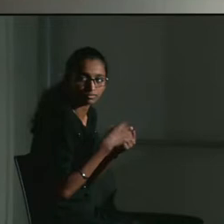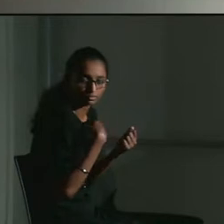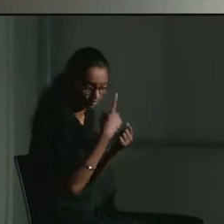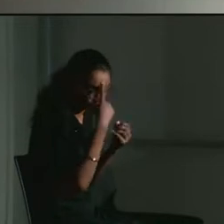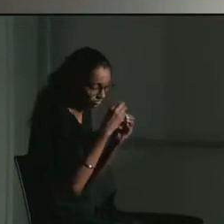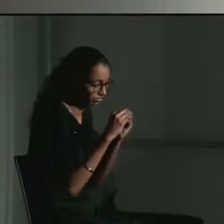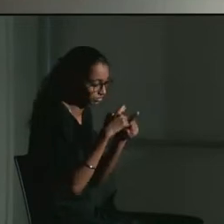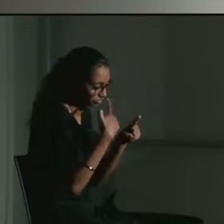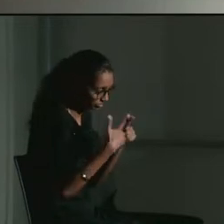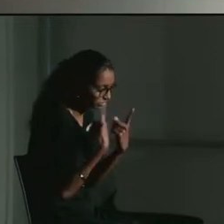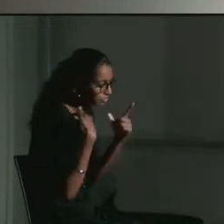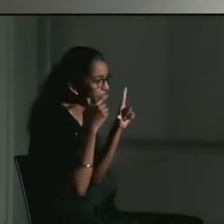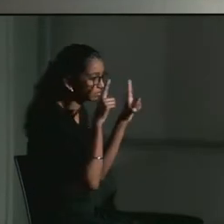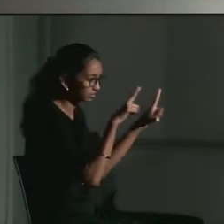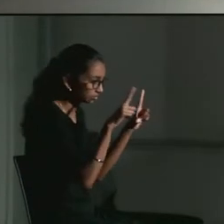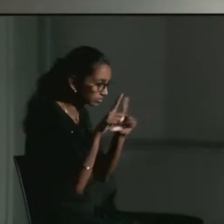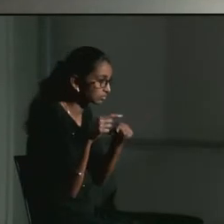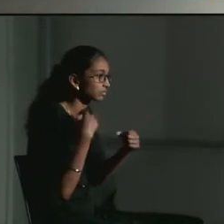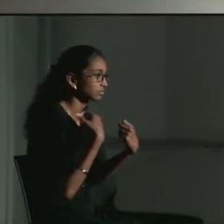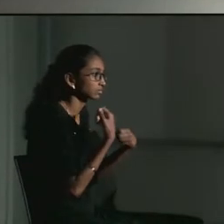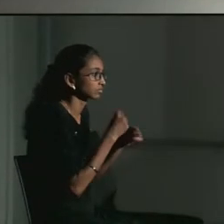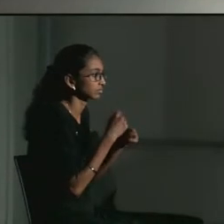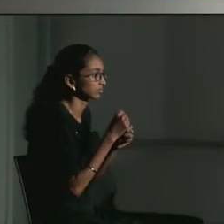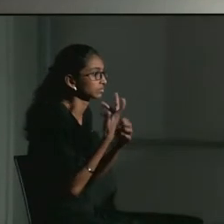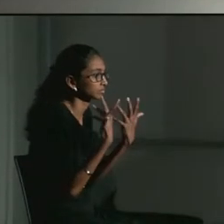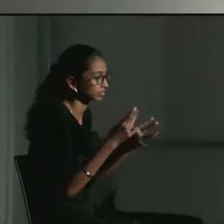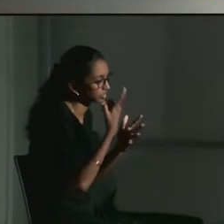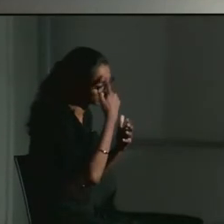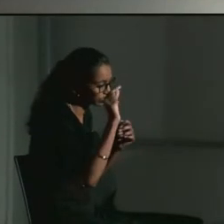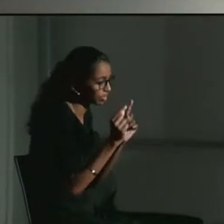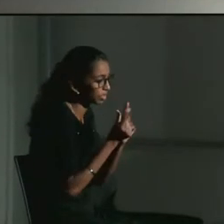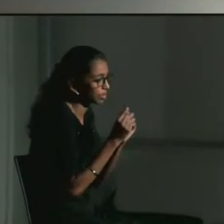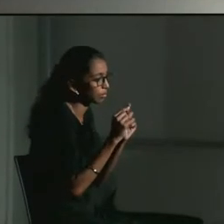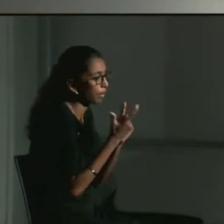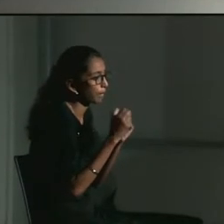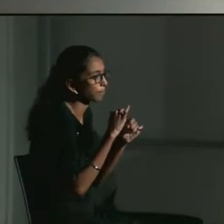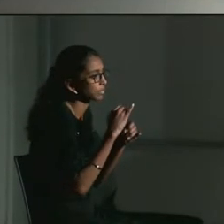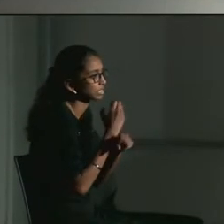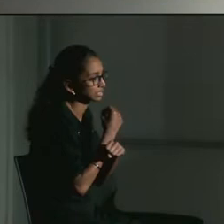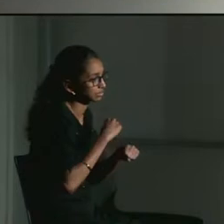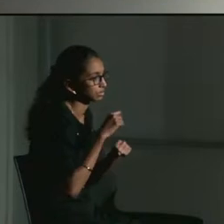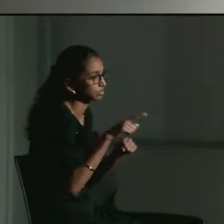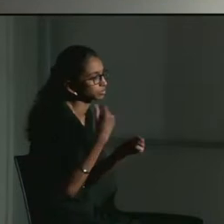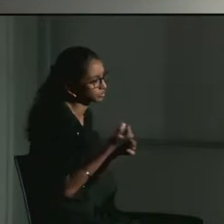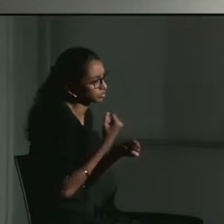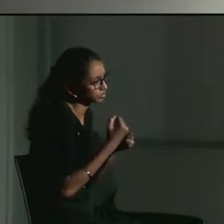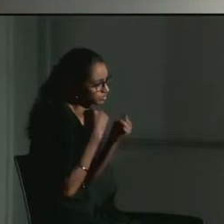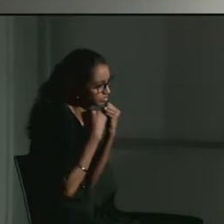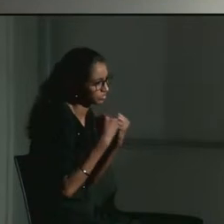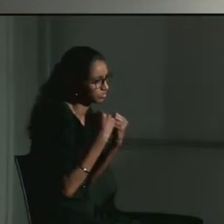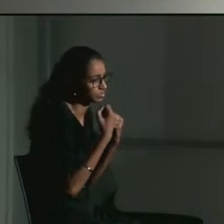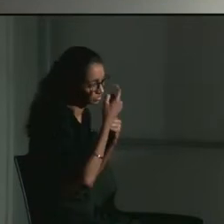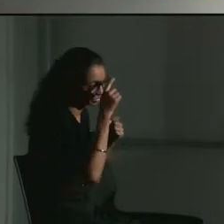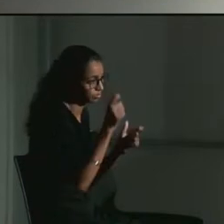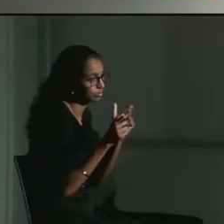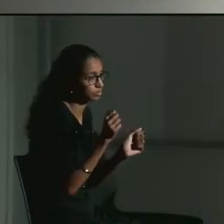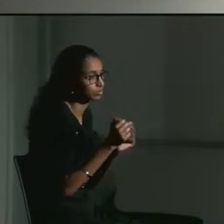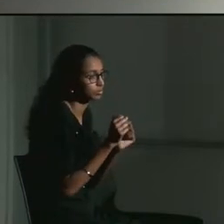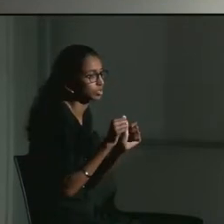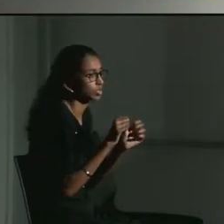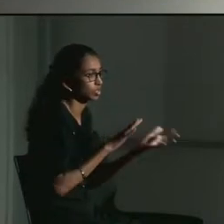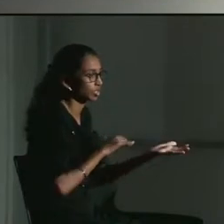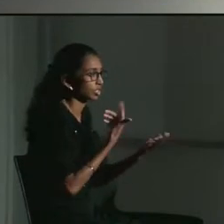and exhibitions around figures who inhabited public spaces who fought everyday life with people in authority, the